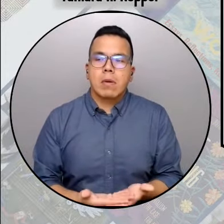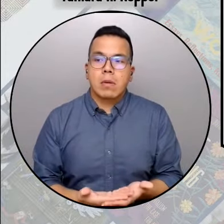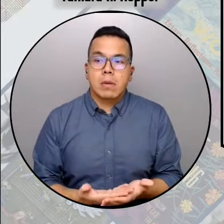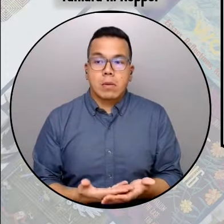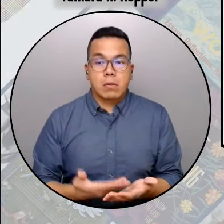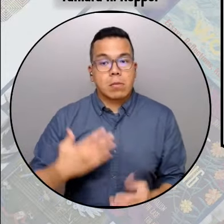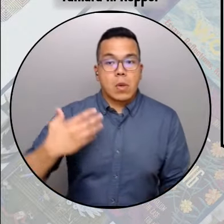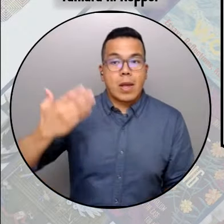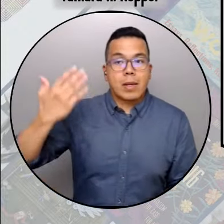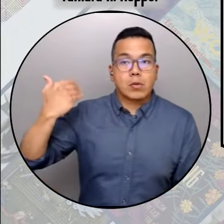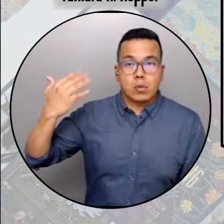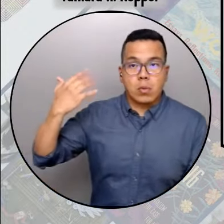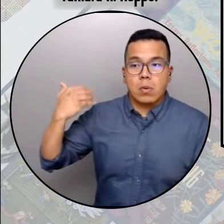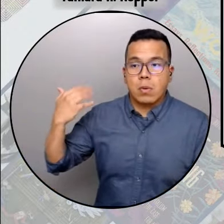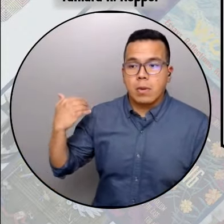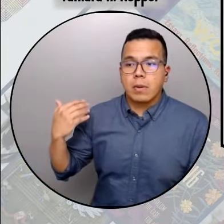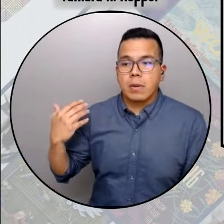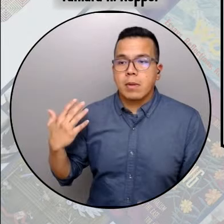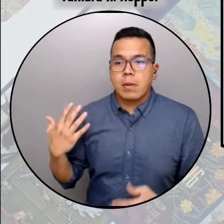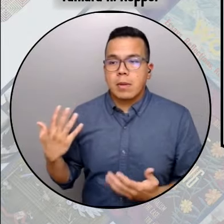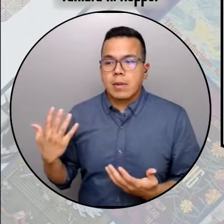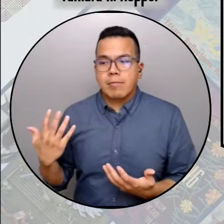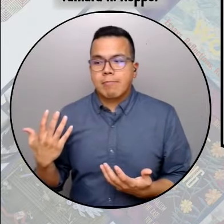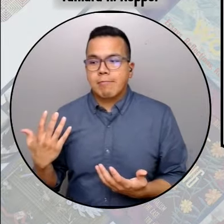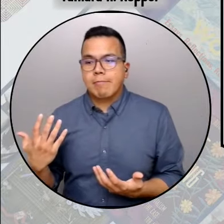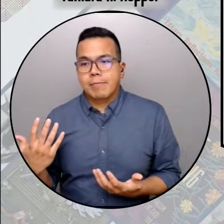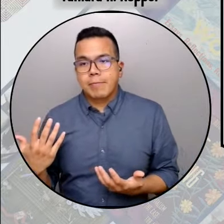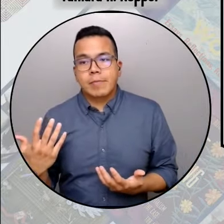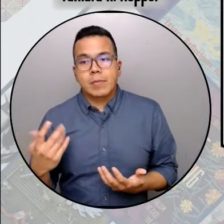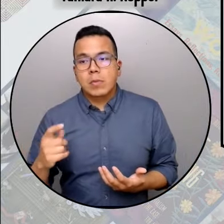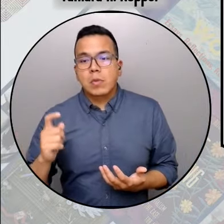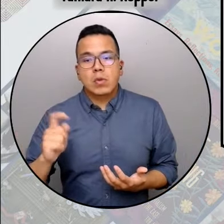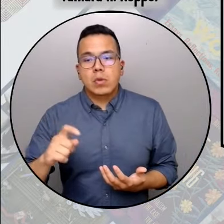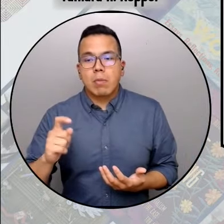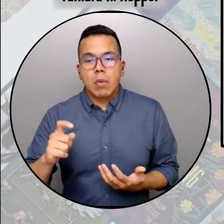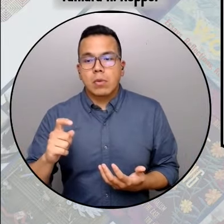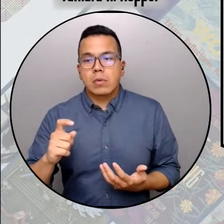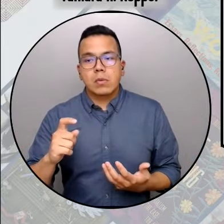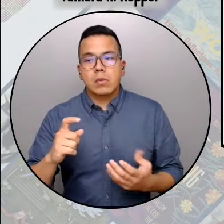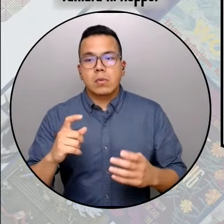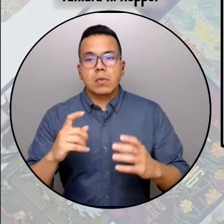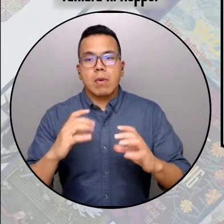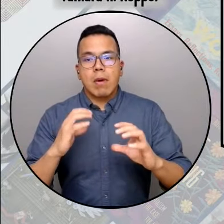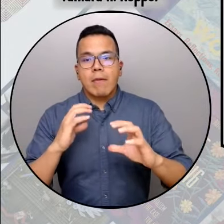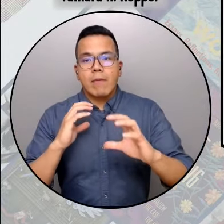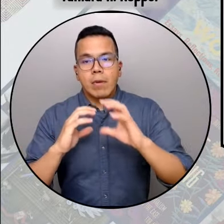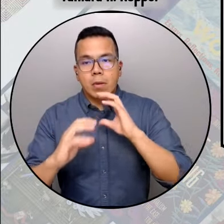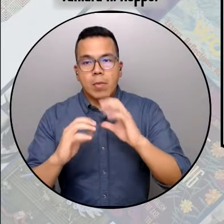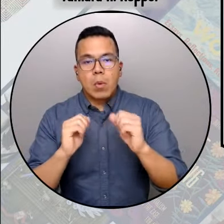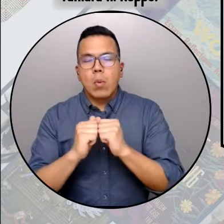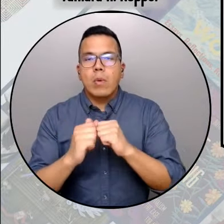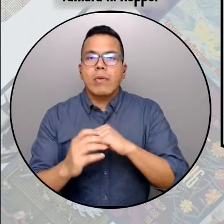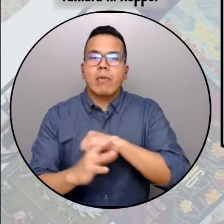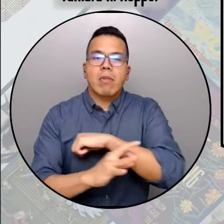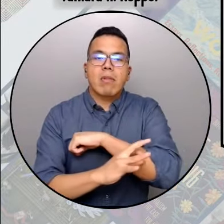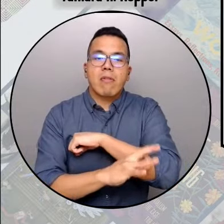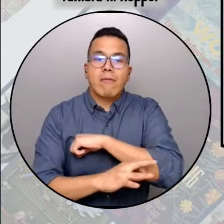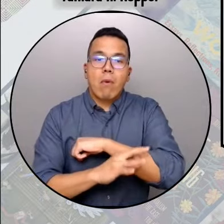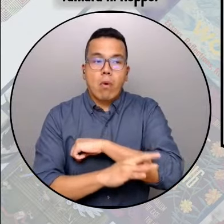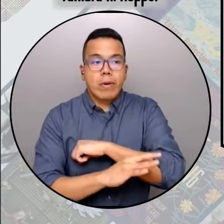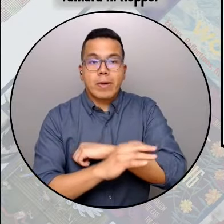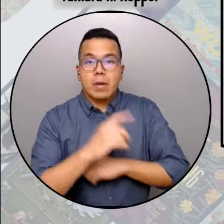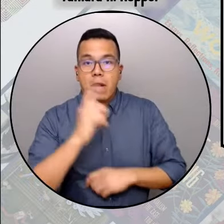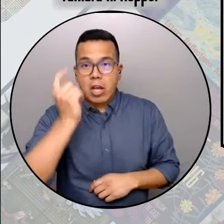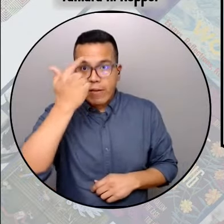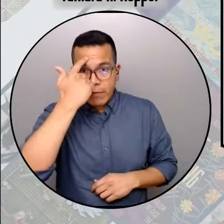was supposed to be, you're supposed to kind of have communication with the foreign national government about